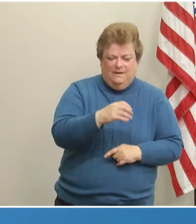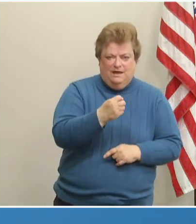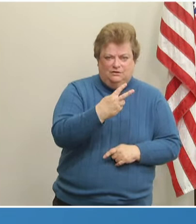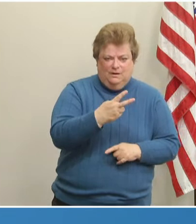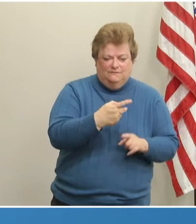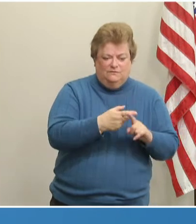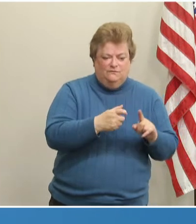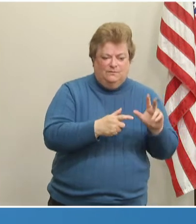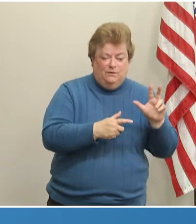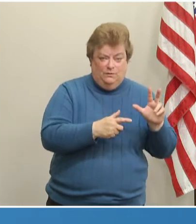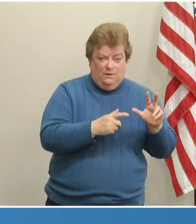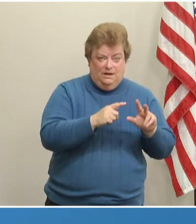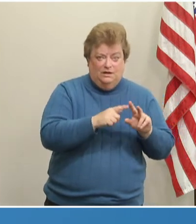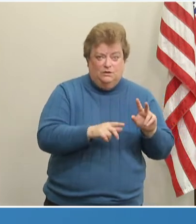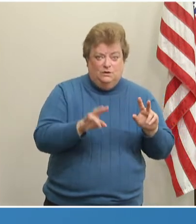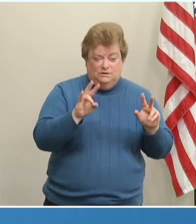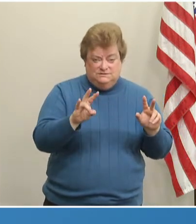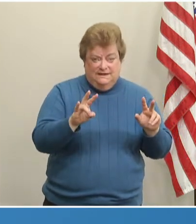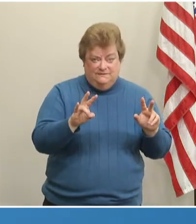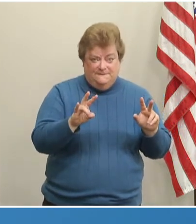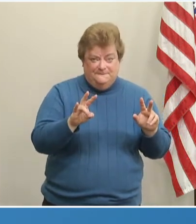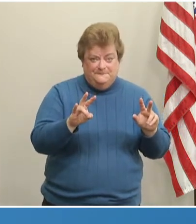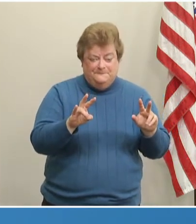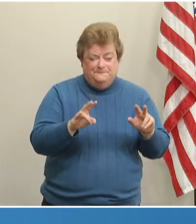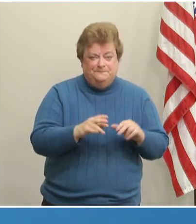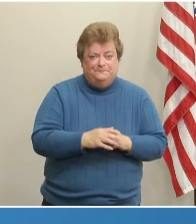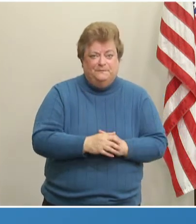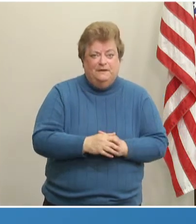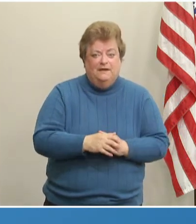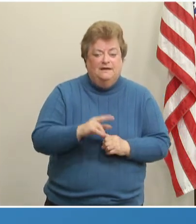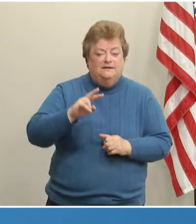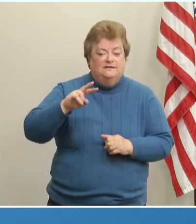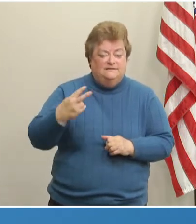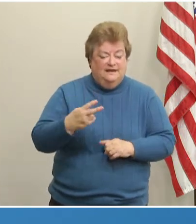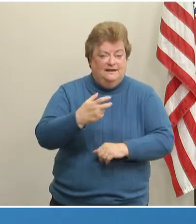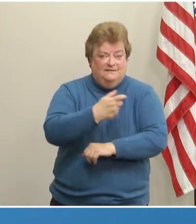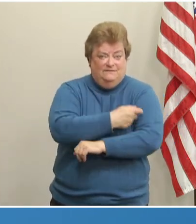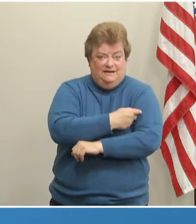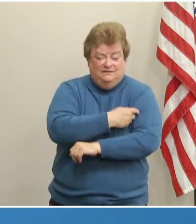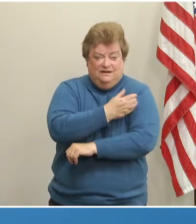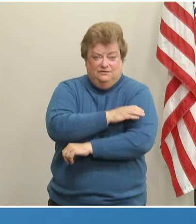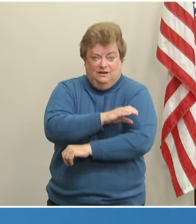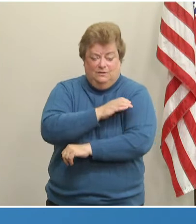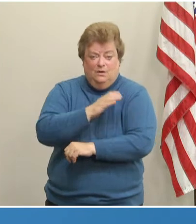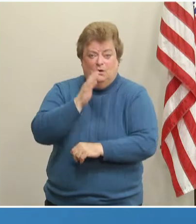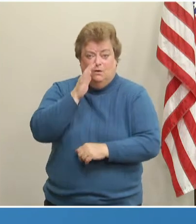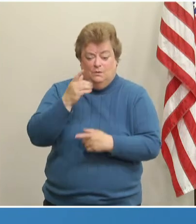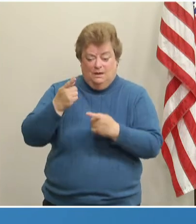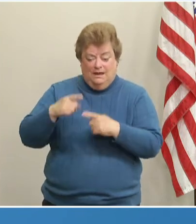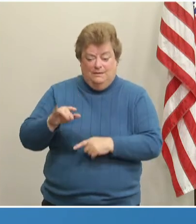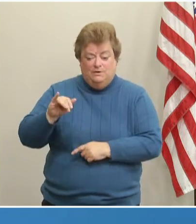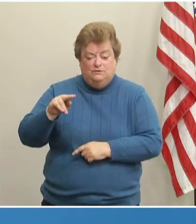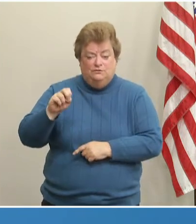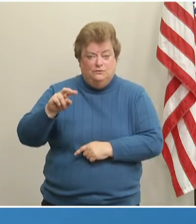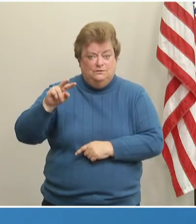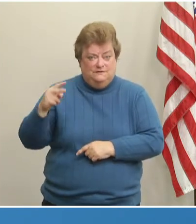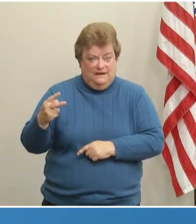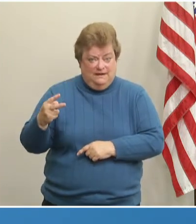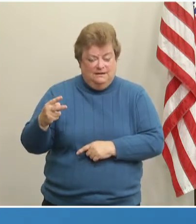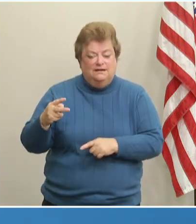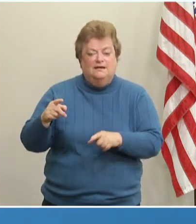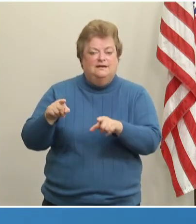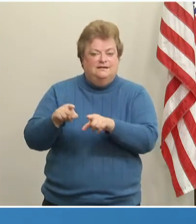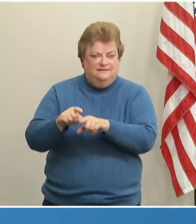from 3 p.m. until 7 p.m. The second vaccination clinic will be on June 2nd at the